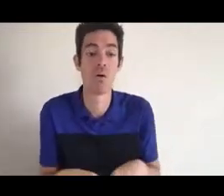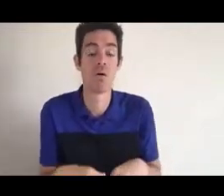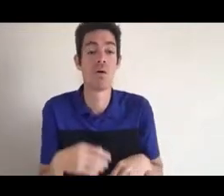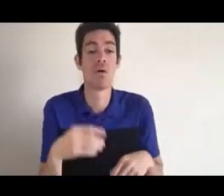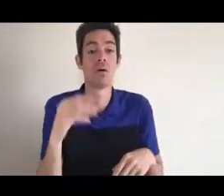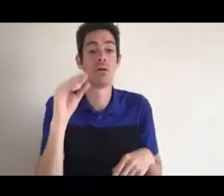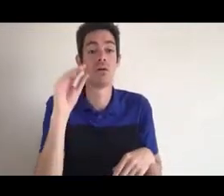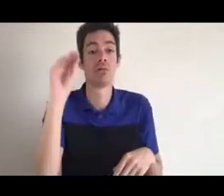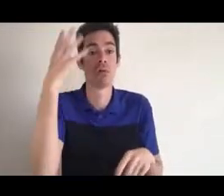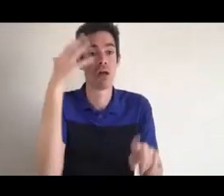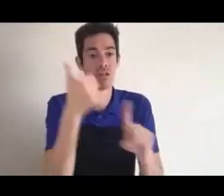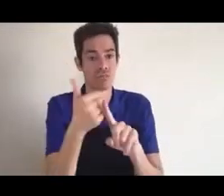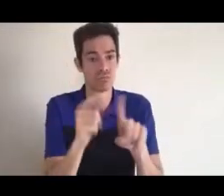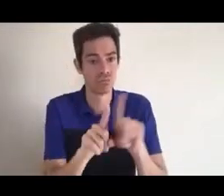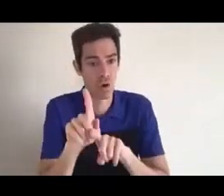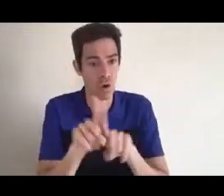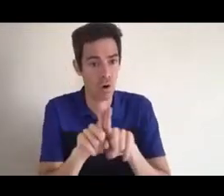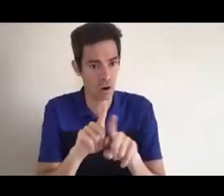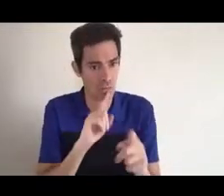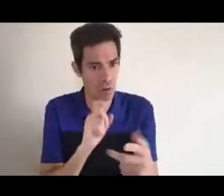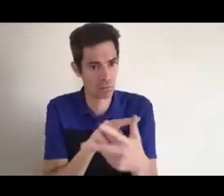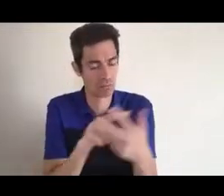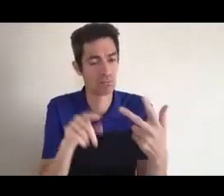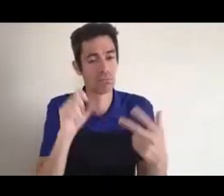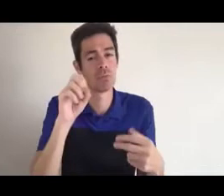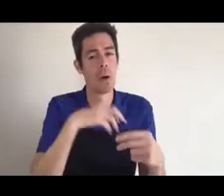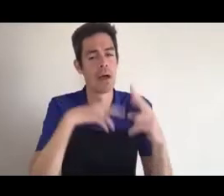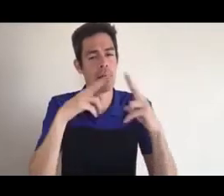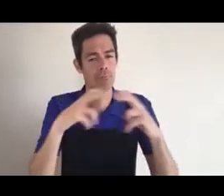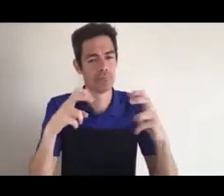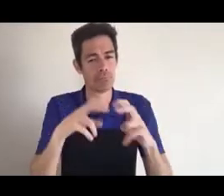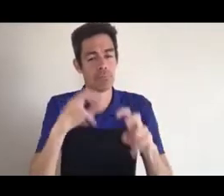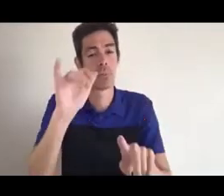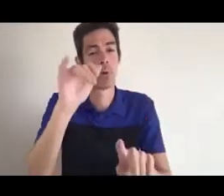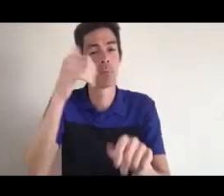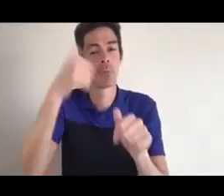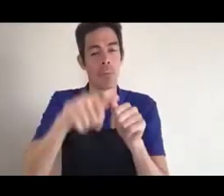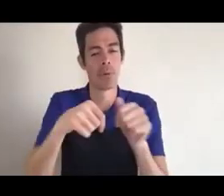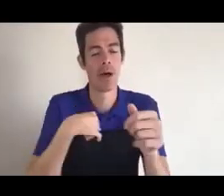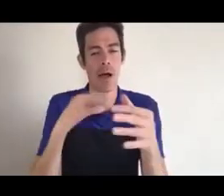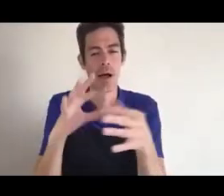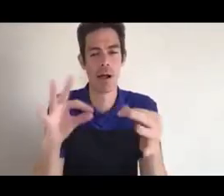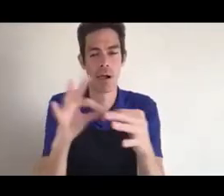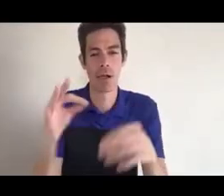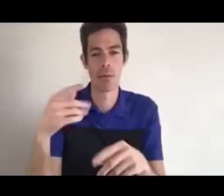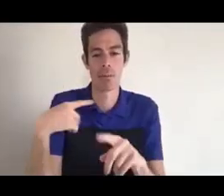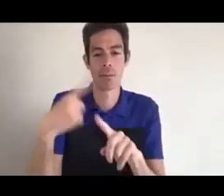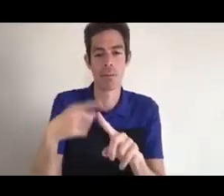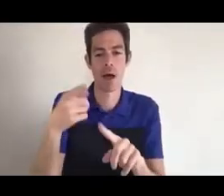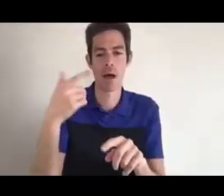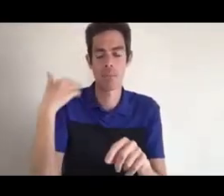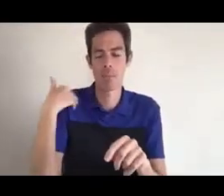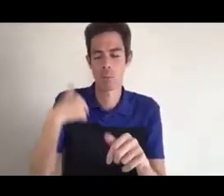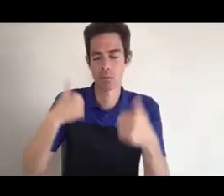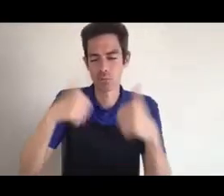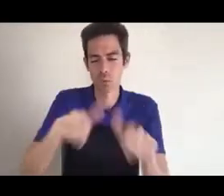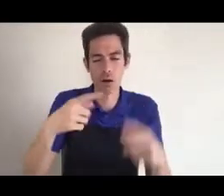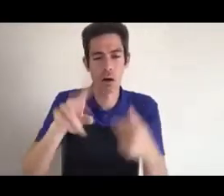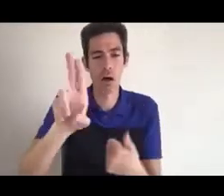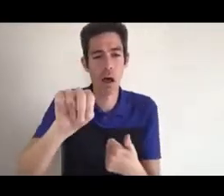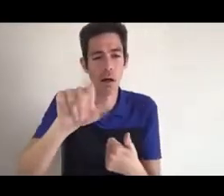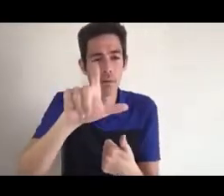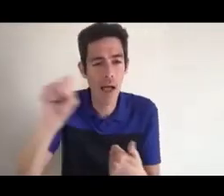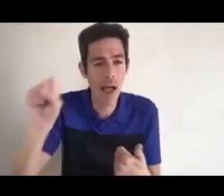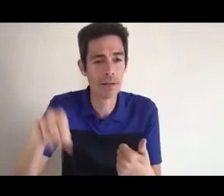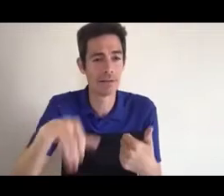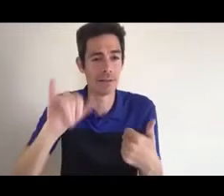sun itself is a star. The sun is a star. So there's a lot of different ways. And I was thinking about that. Remember where I talked